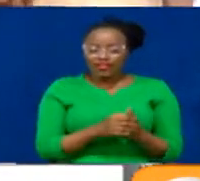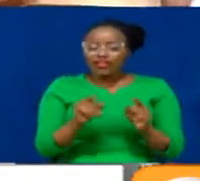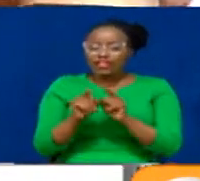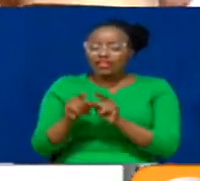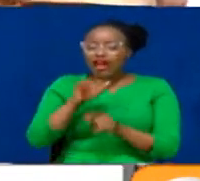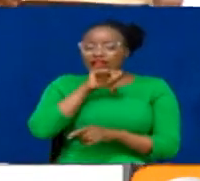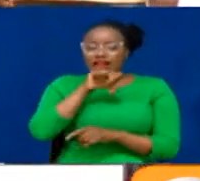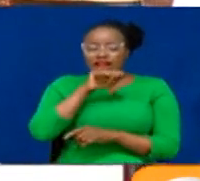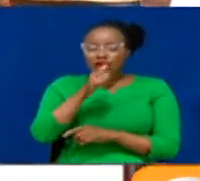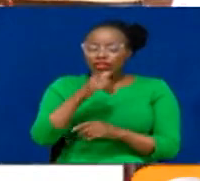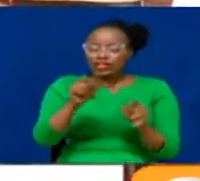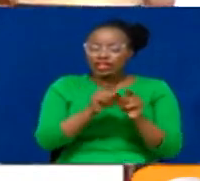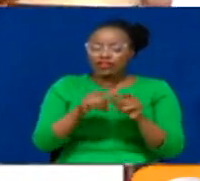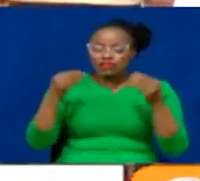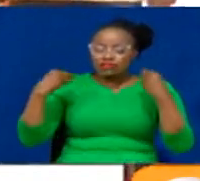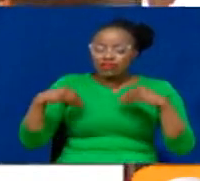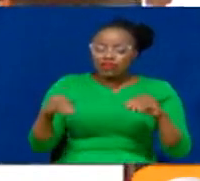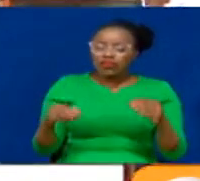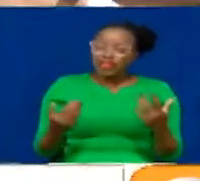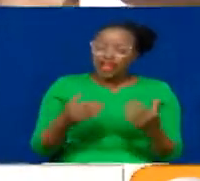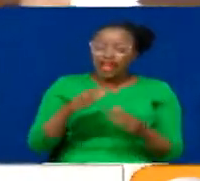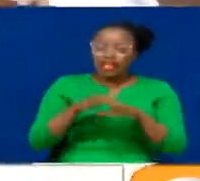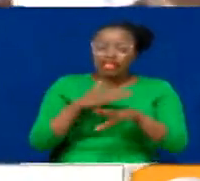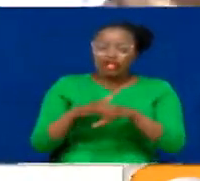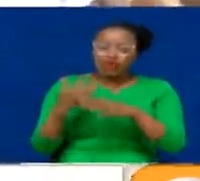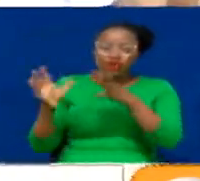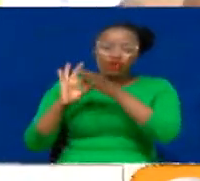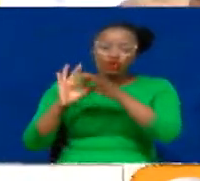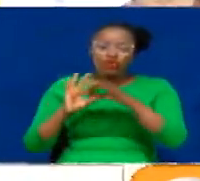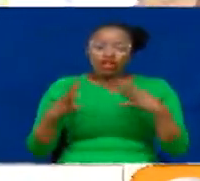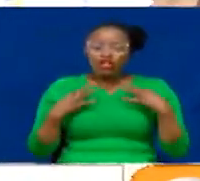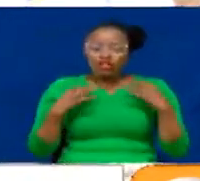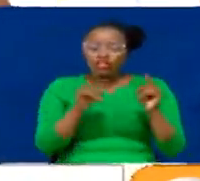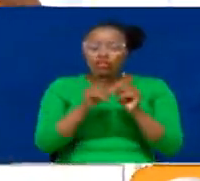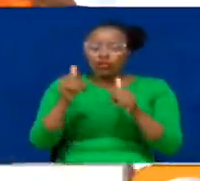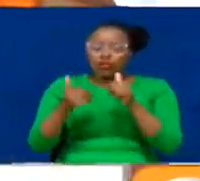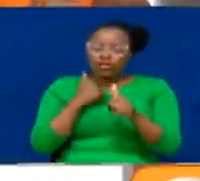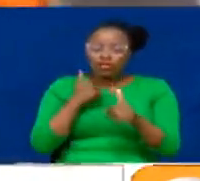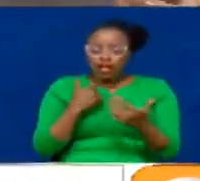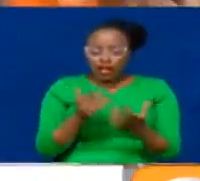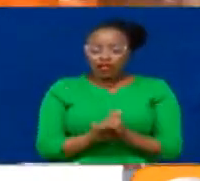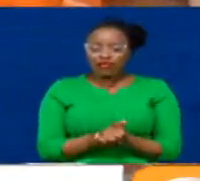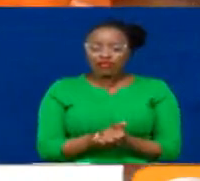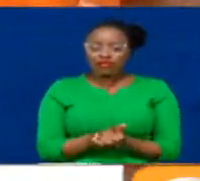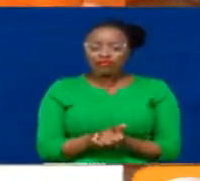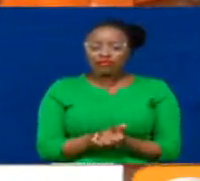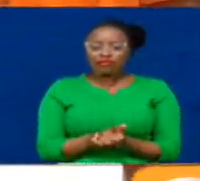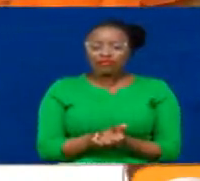While on the other hand, dressed in Agikuyu regalia, as traditional songs rent the air.